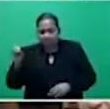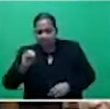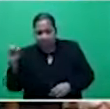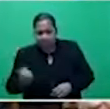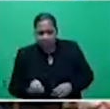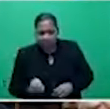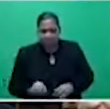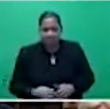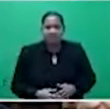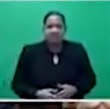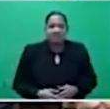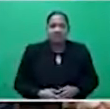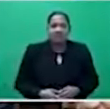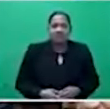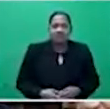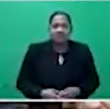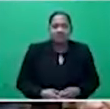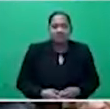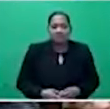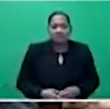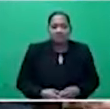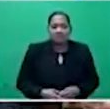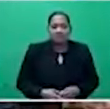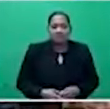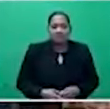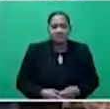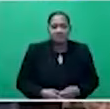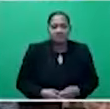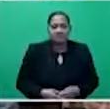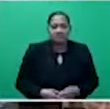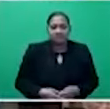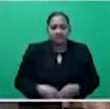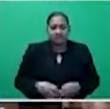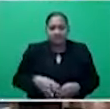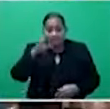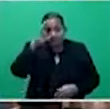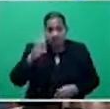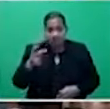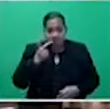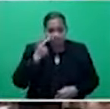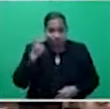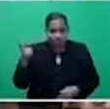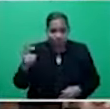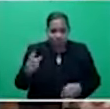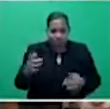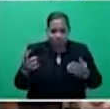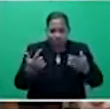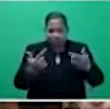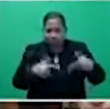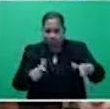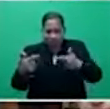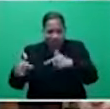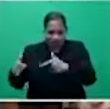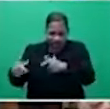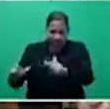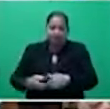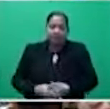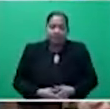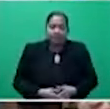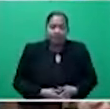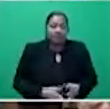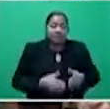context, Mr. Speaker, sir. The last point I want to make also, and I've got the nominal value of the debt. Nominal value